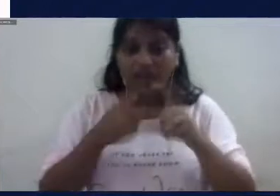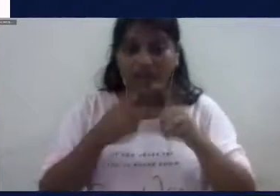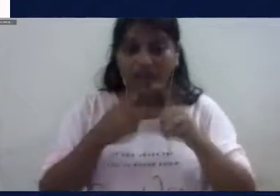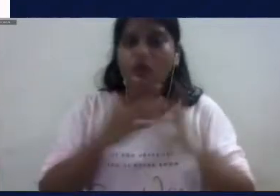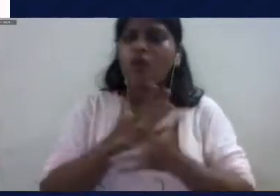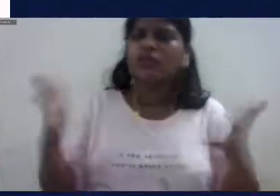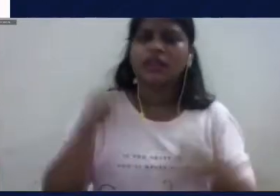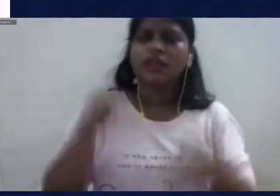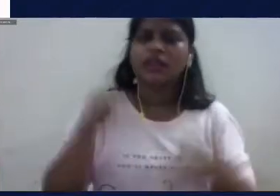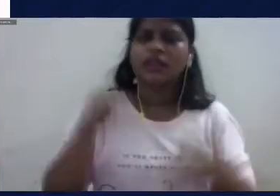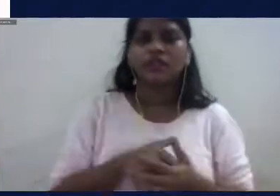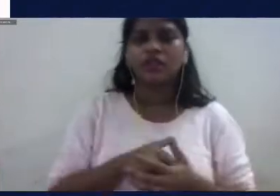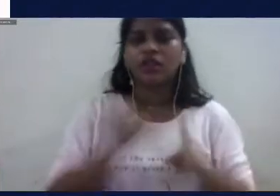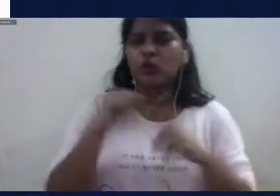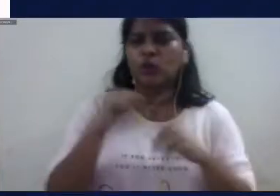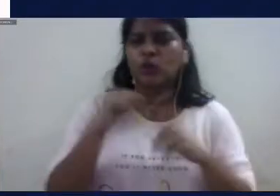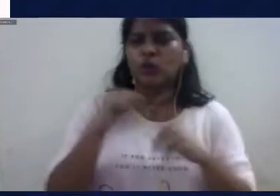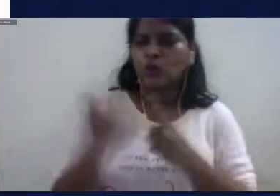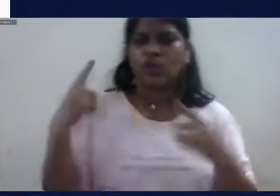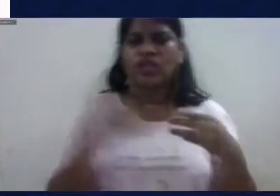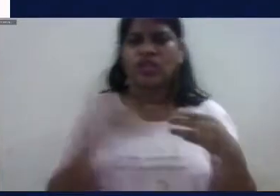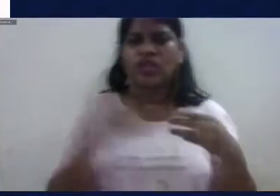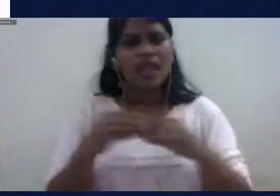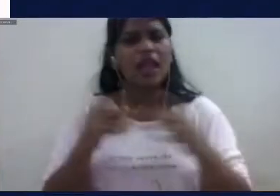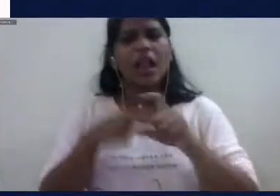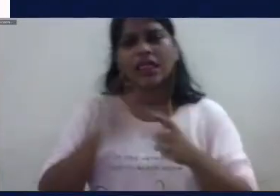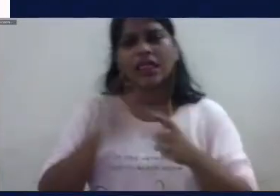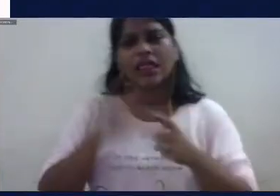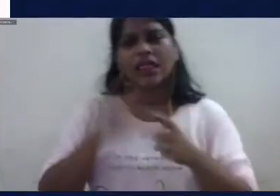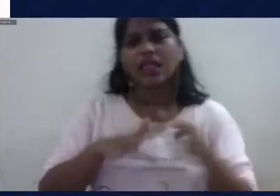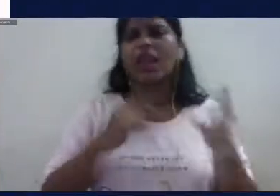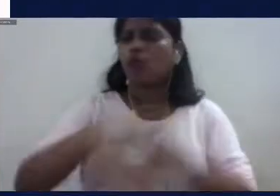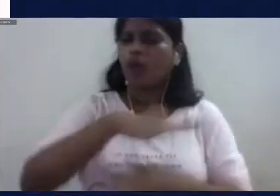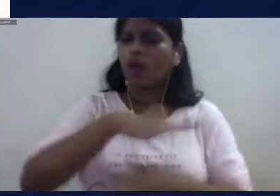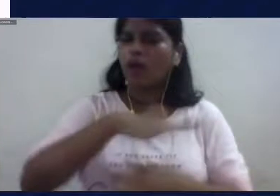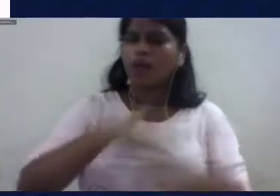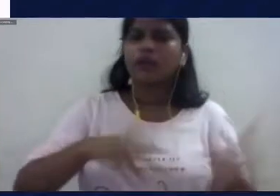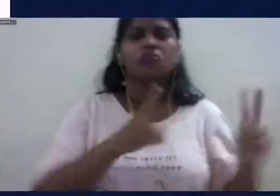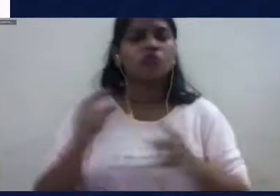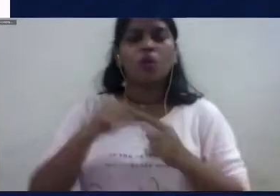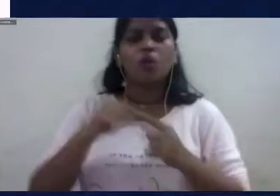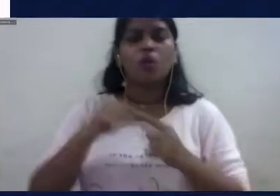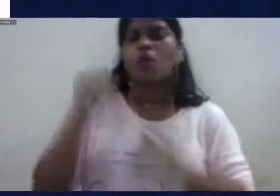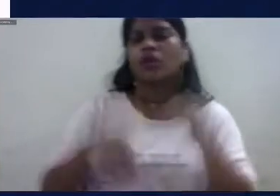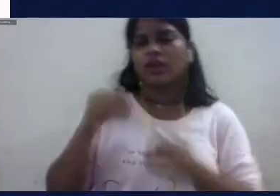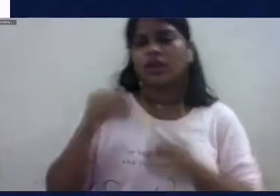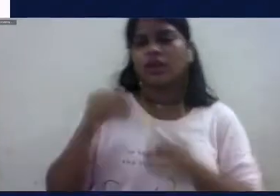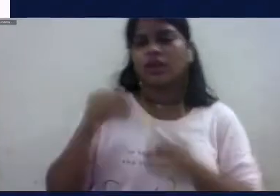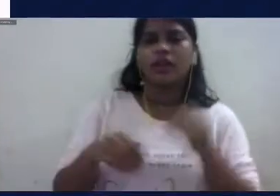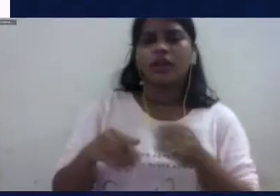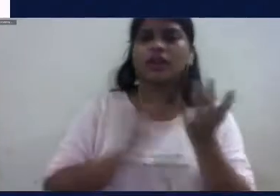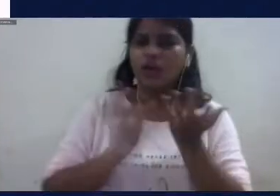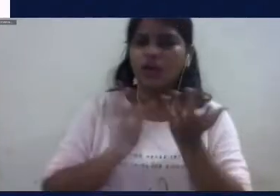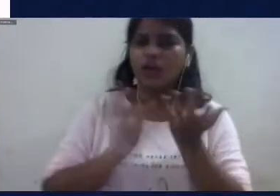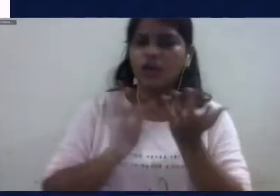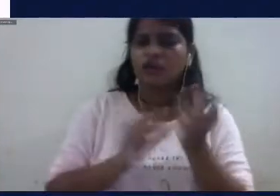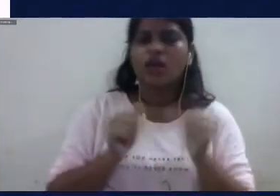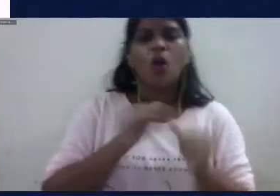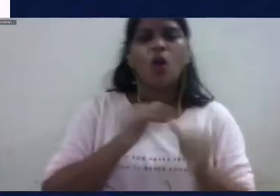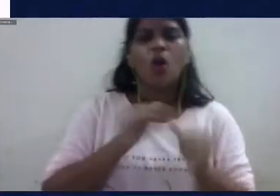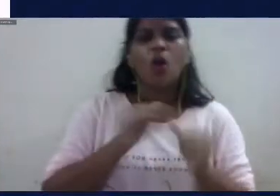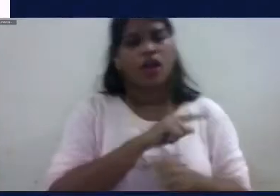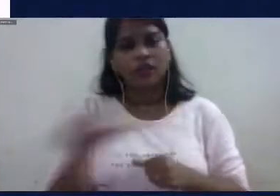things. We're looking at social, legal, ethical, environmental, economical, political, technological, all of